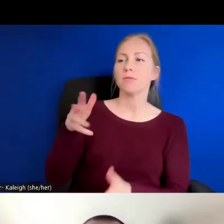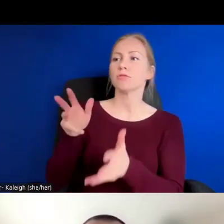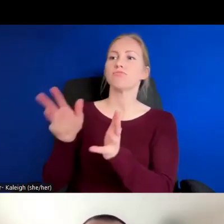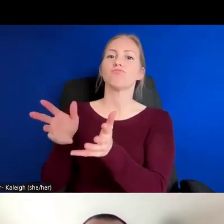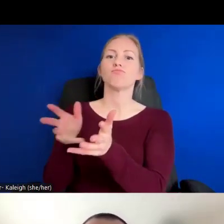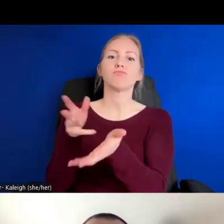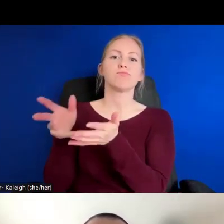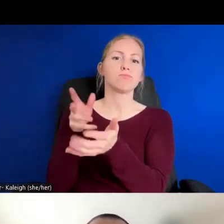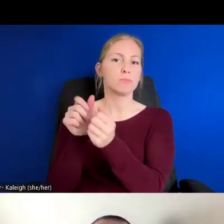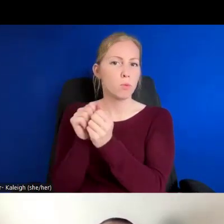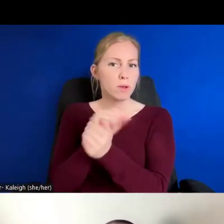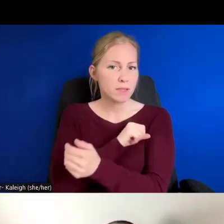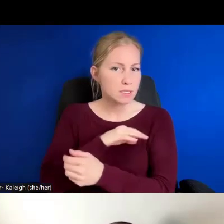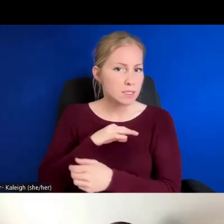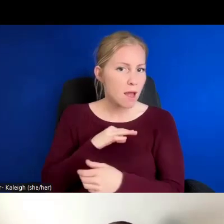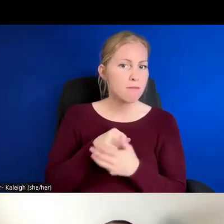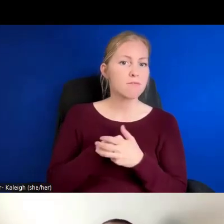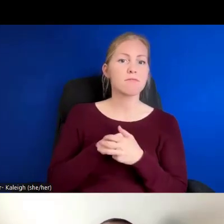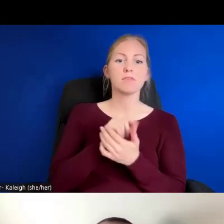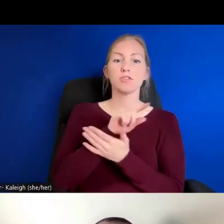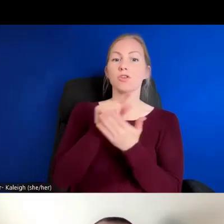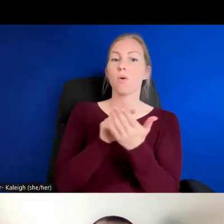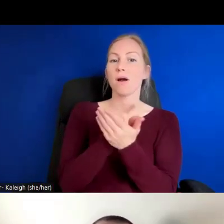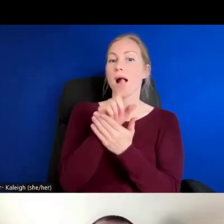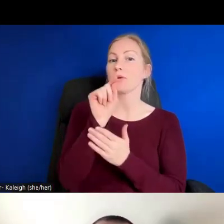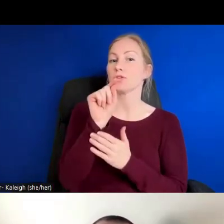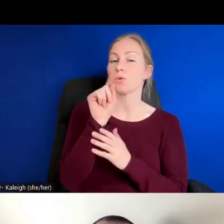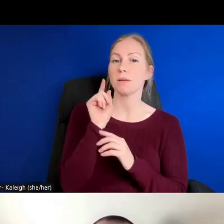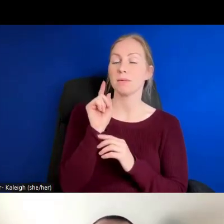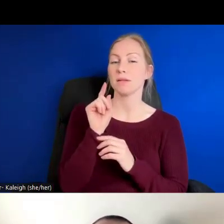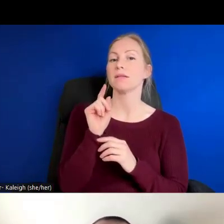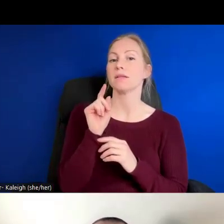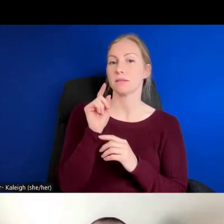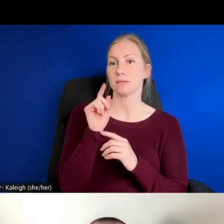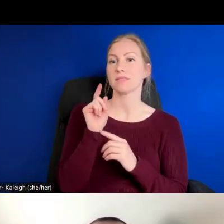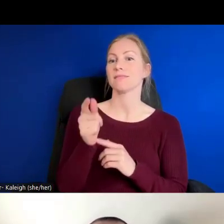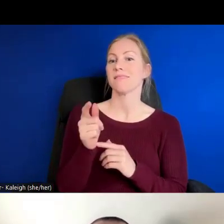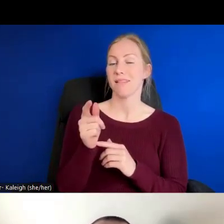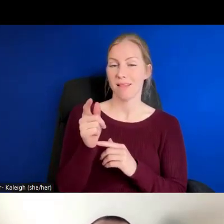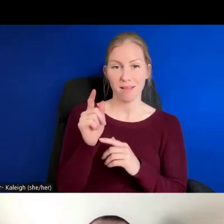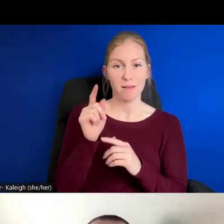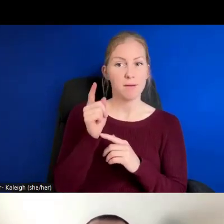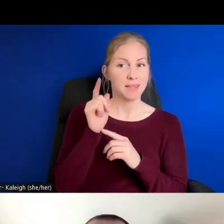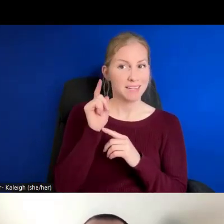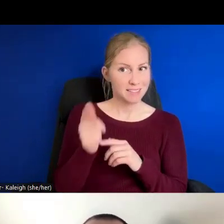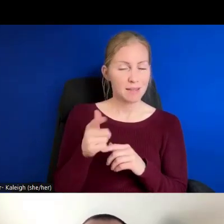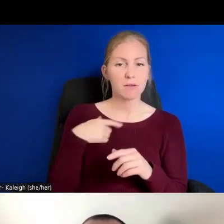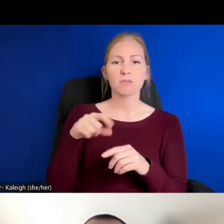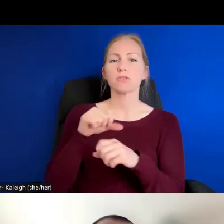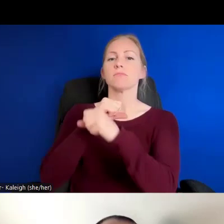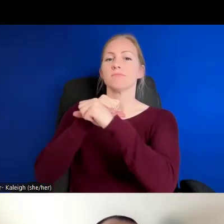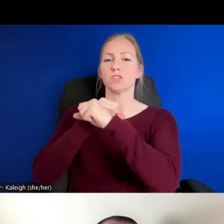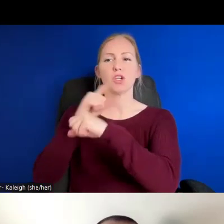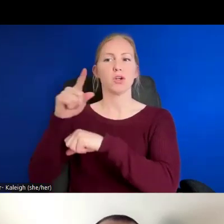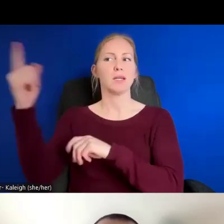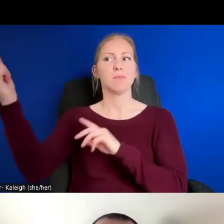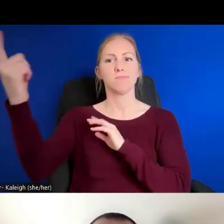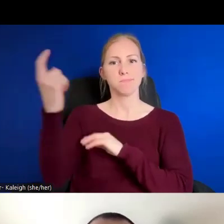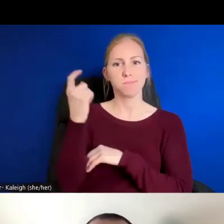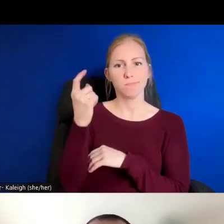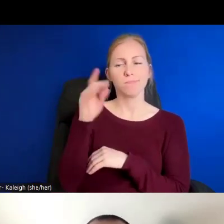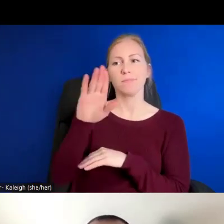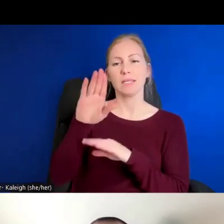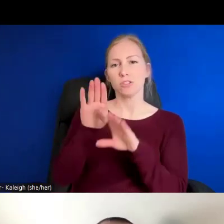An hour and 20 minutes later, a security staff came to his door. They spoke